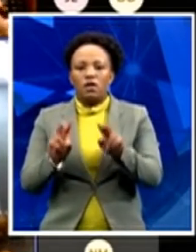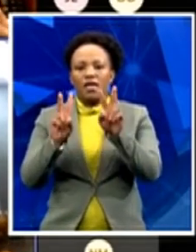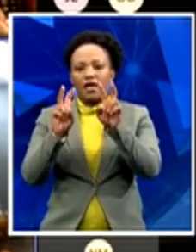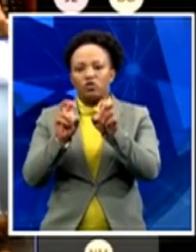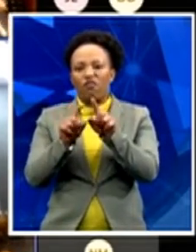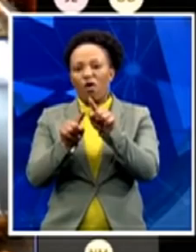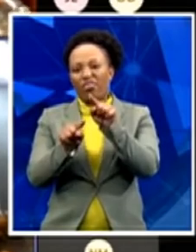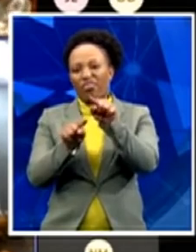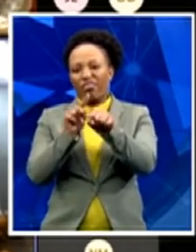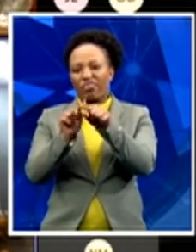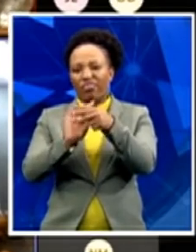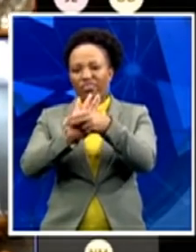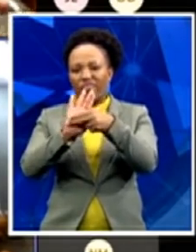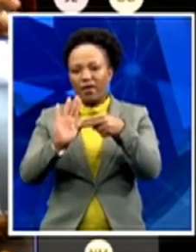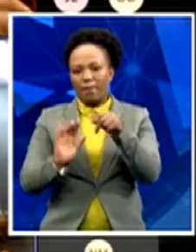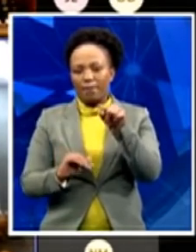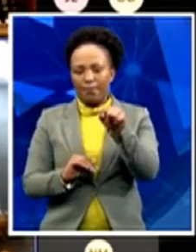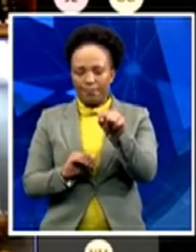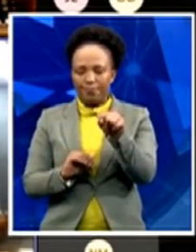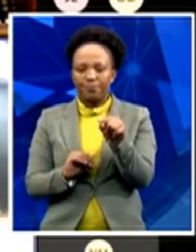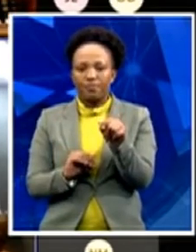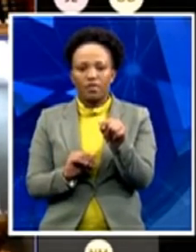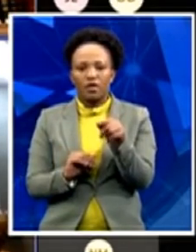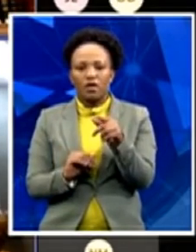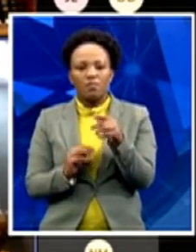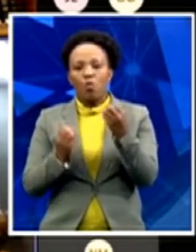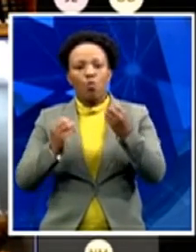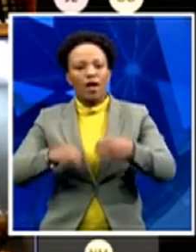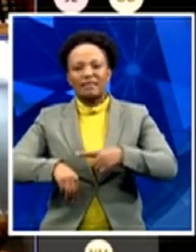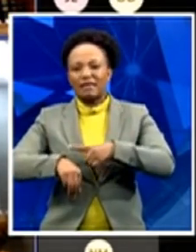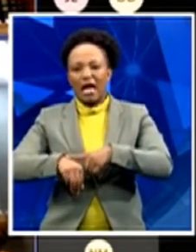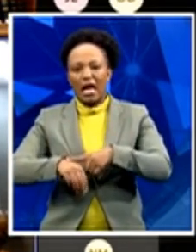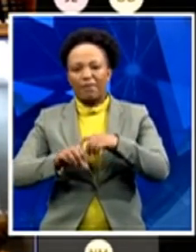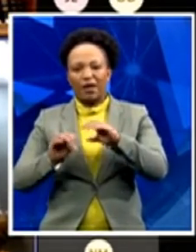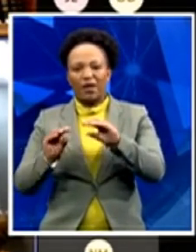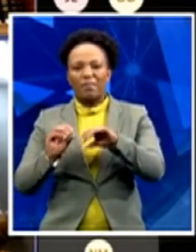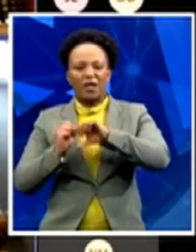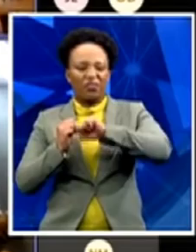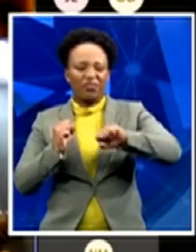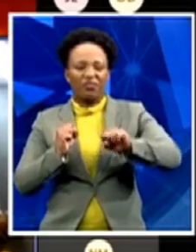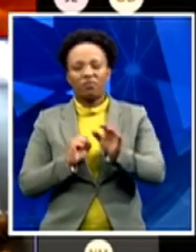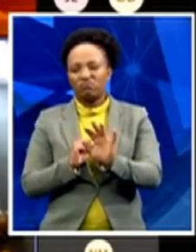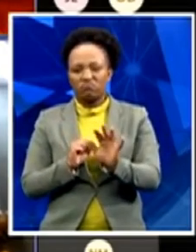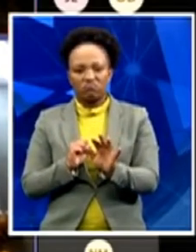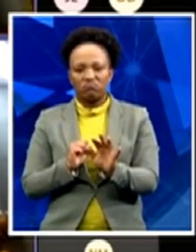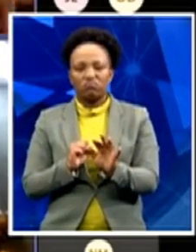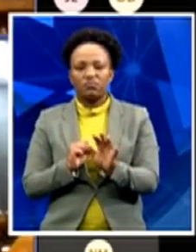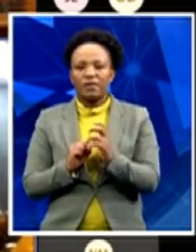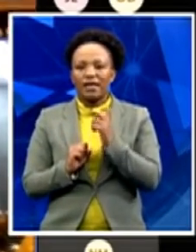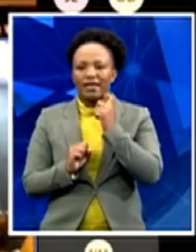waste a lot of time on this, my lord. I simply want to point out